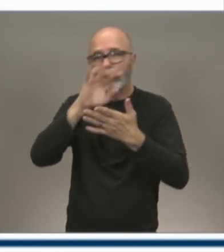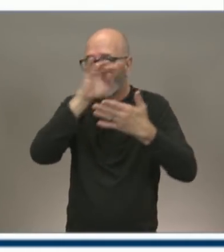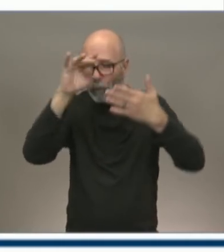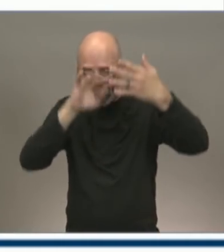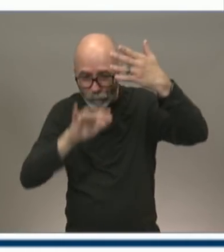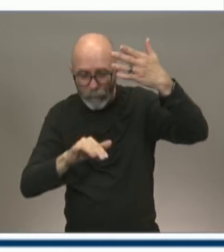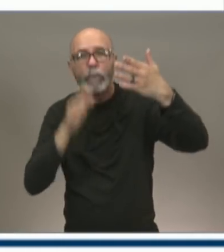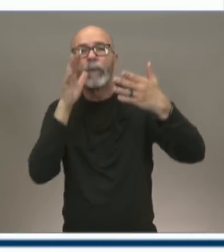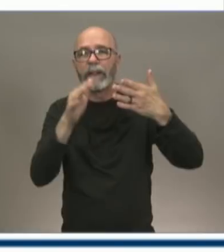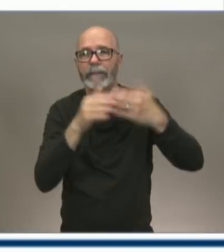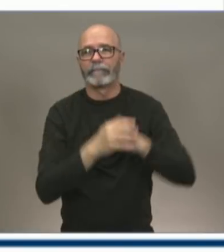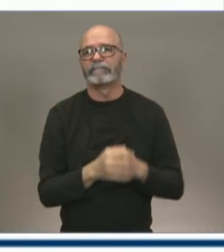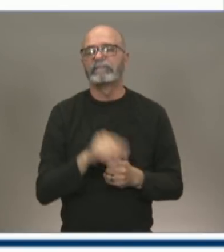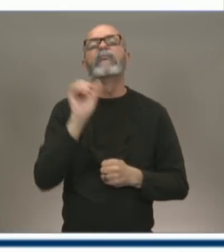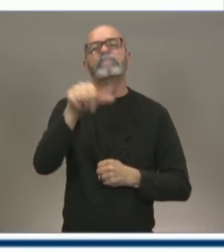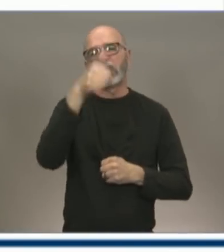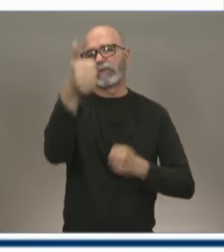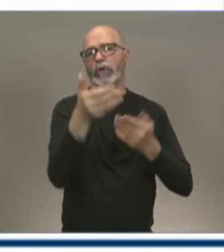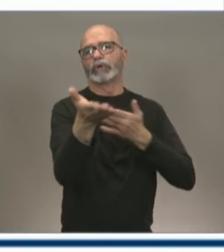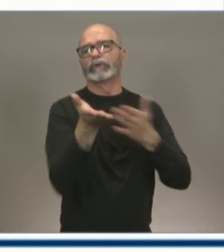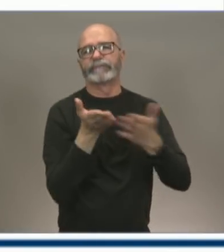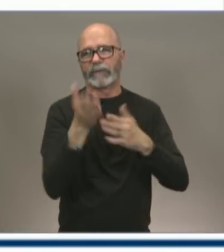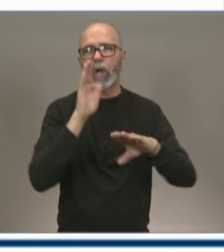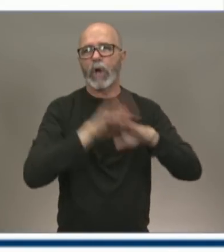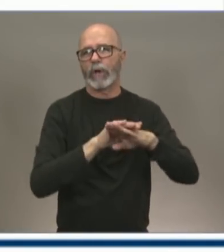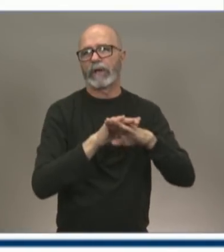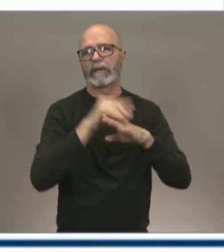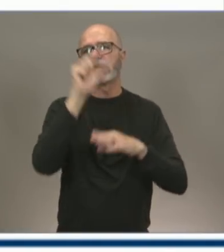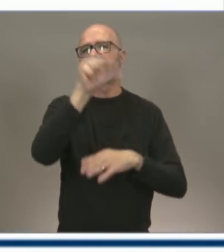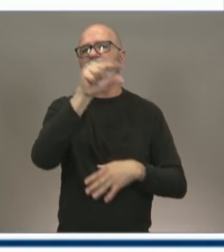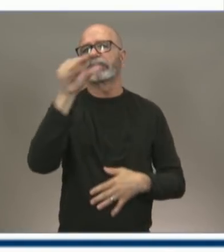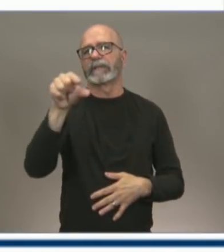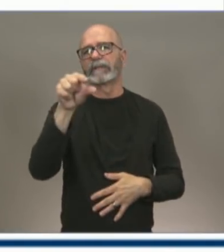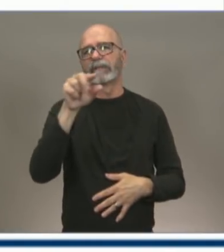services available on the Government of Nova Scotia website as well.